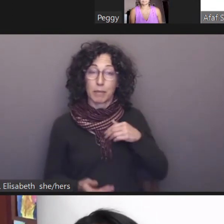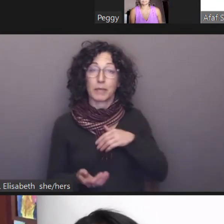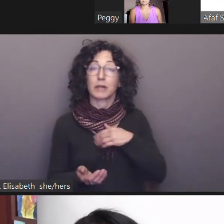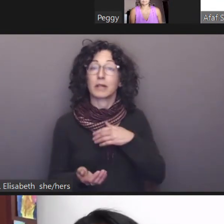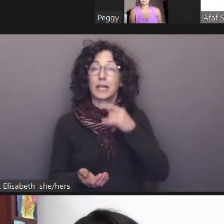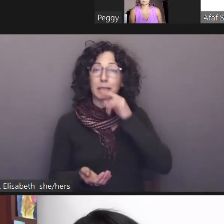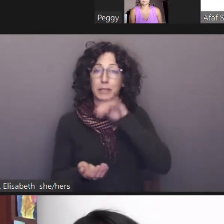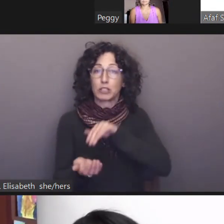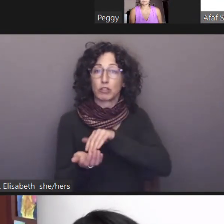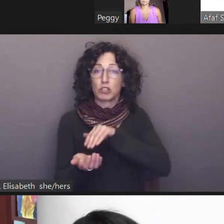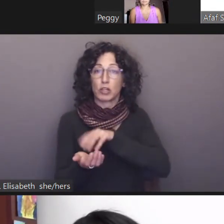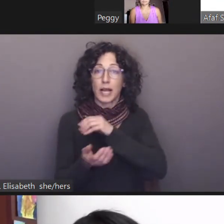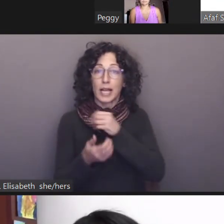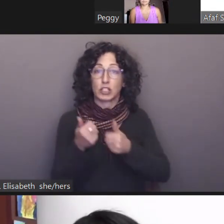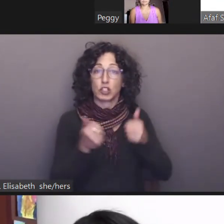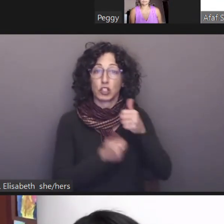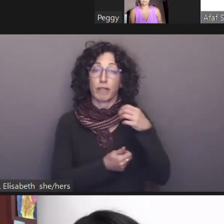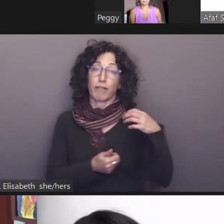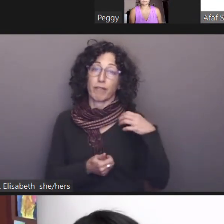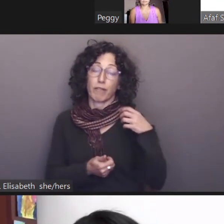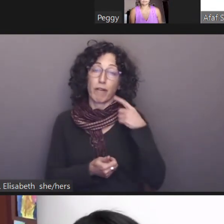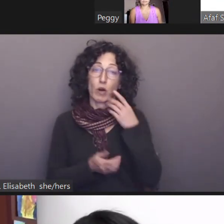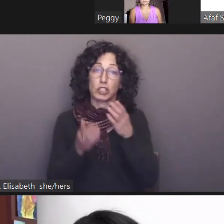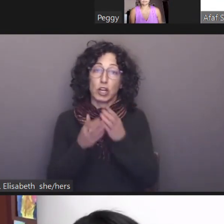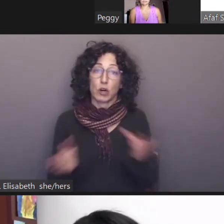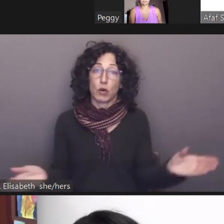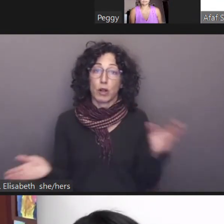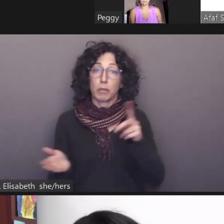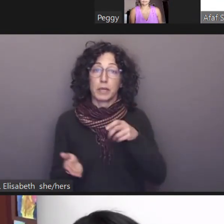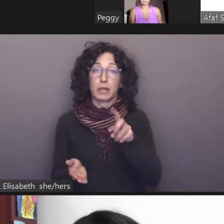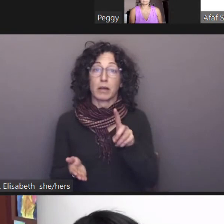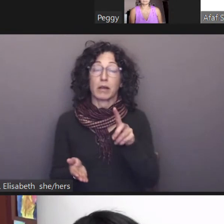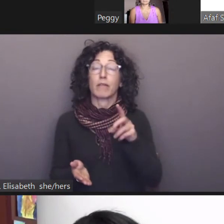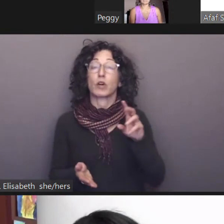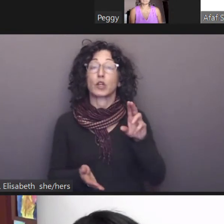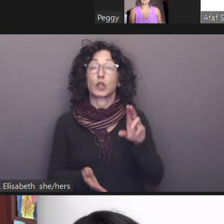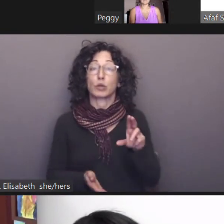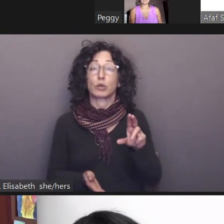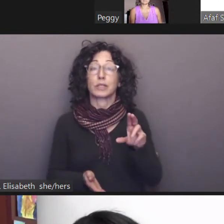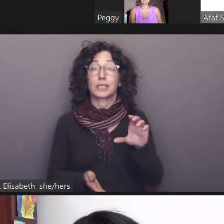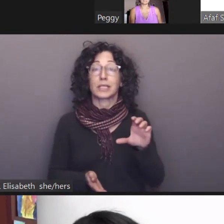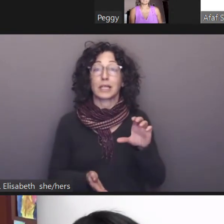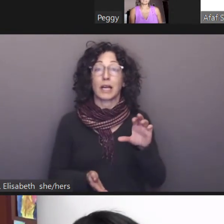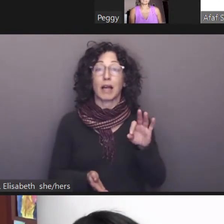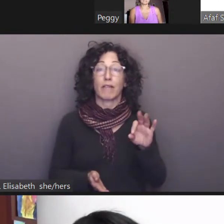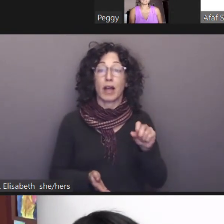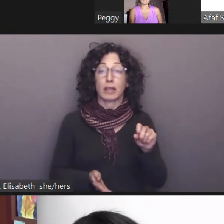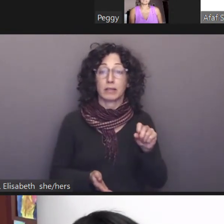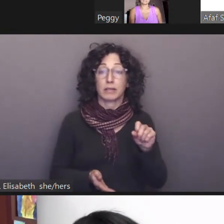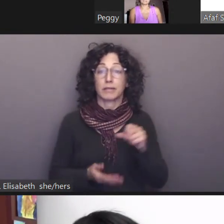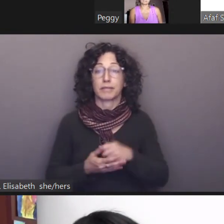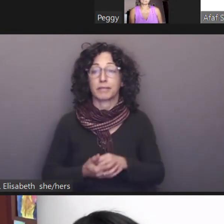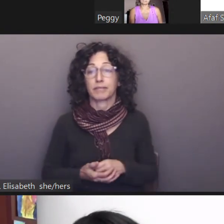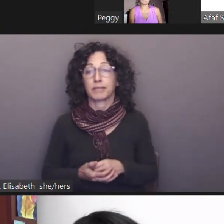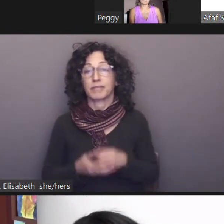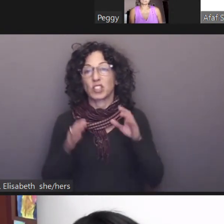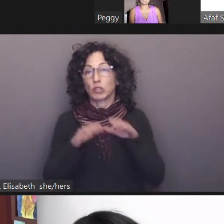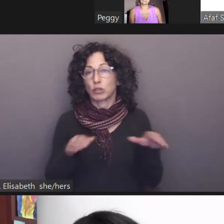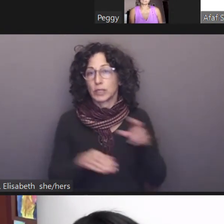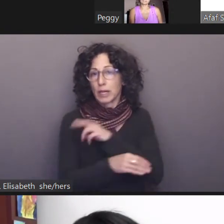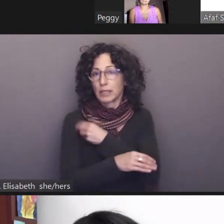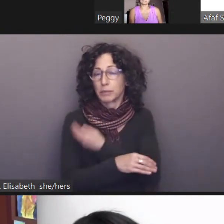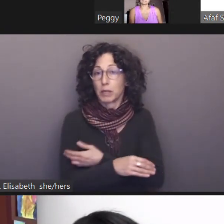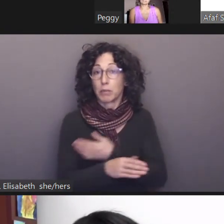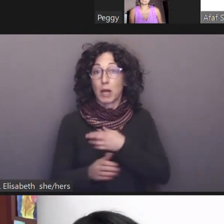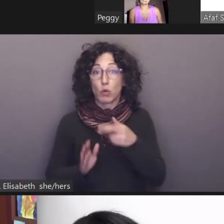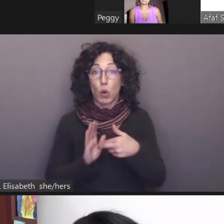chief of the Division of General Pediatrics at UCSF Benioff Children's Hospital. And my role is we